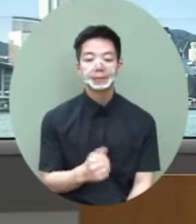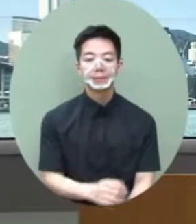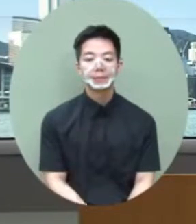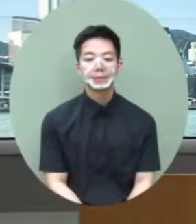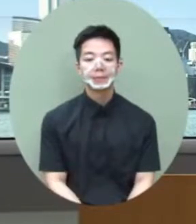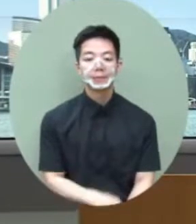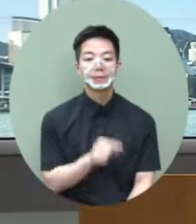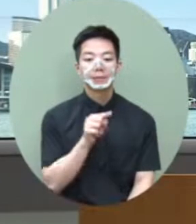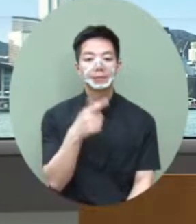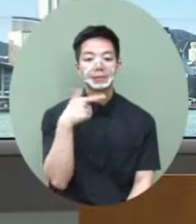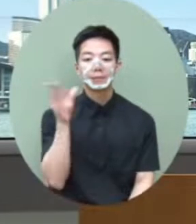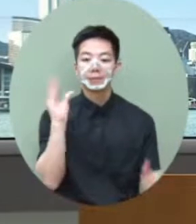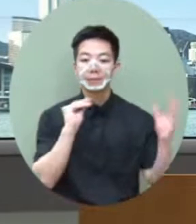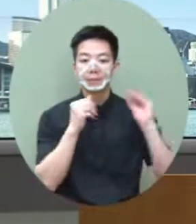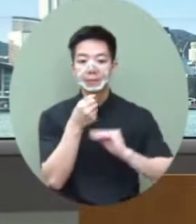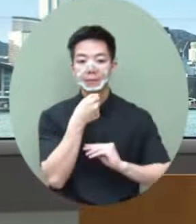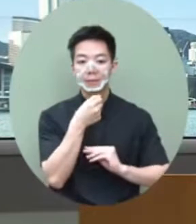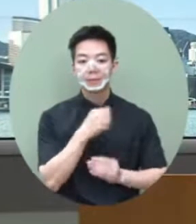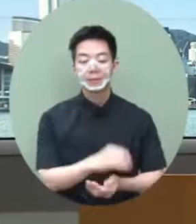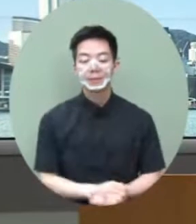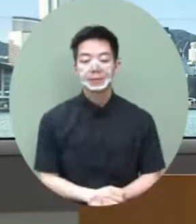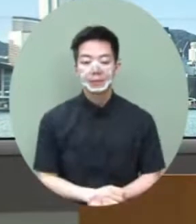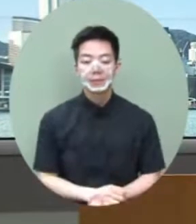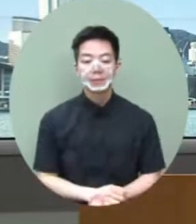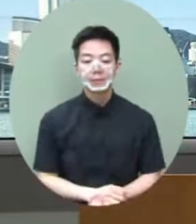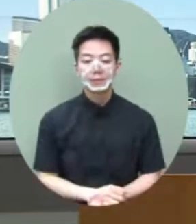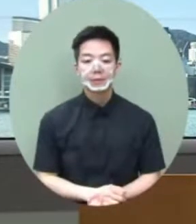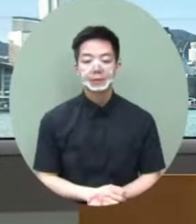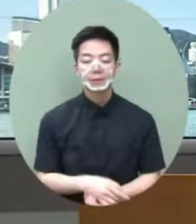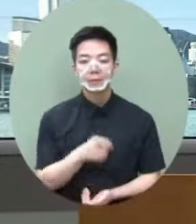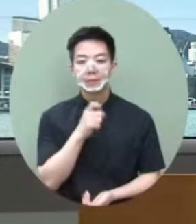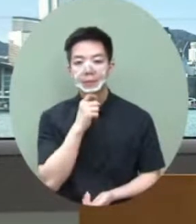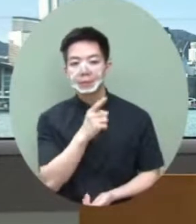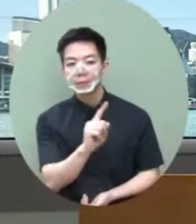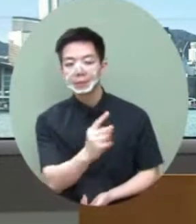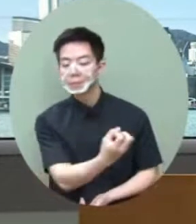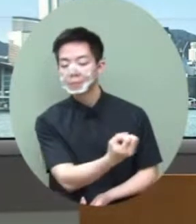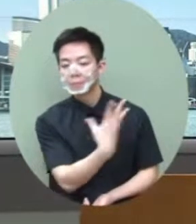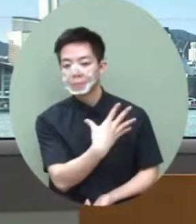I am from Dim News, Point News.